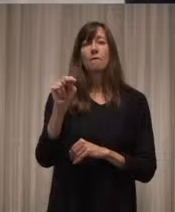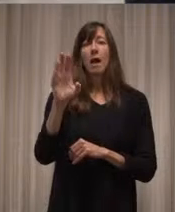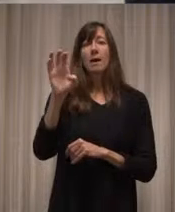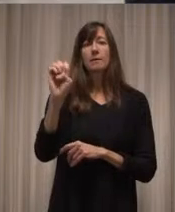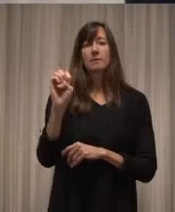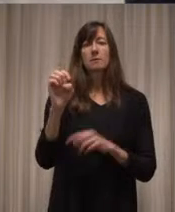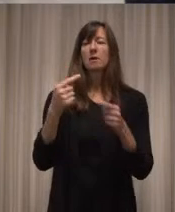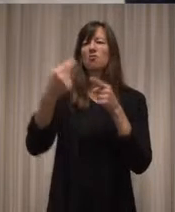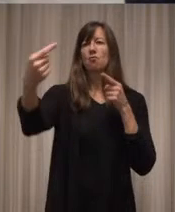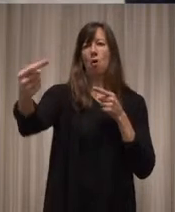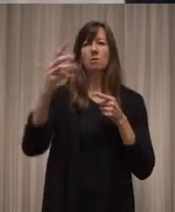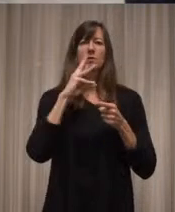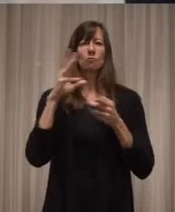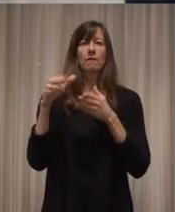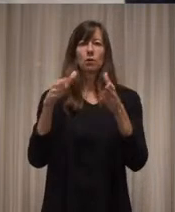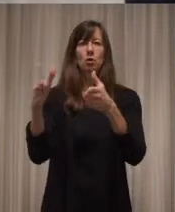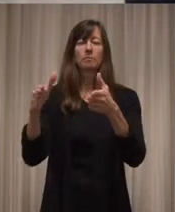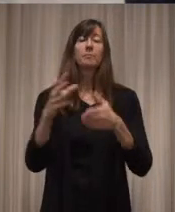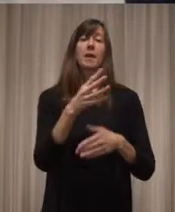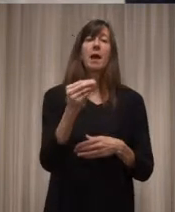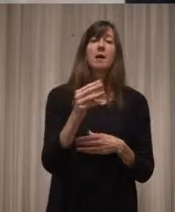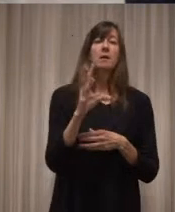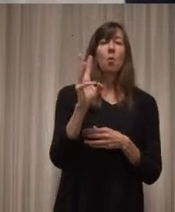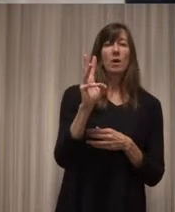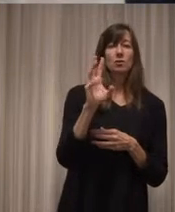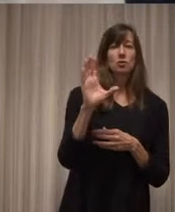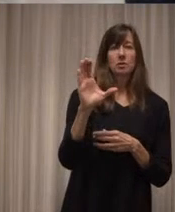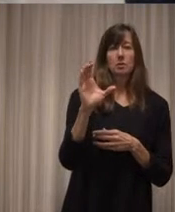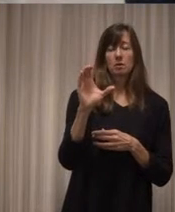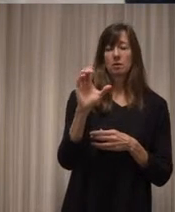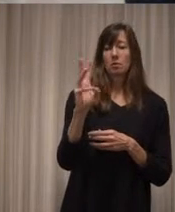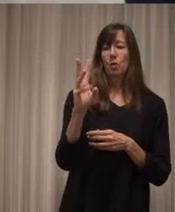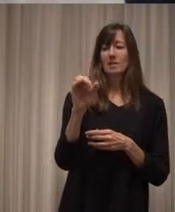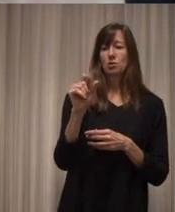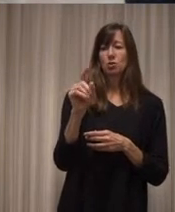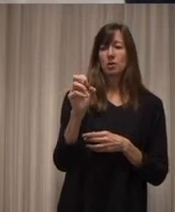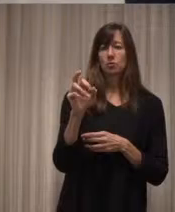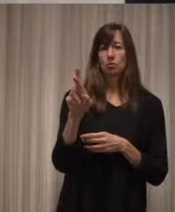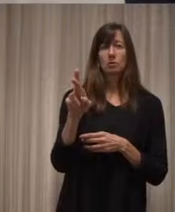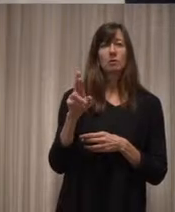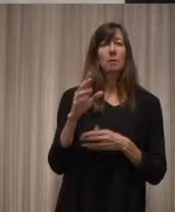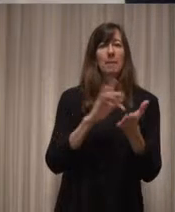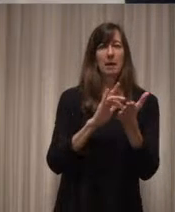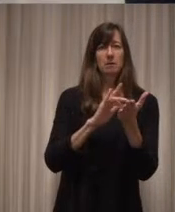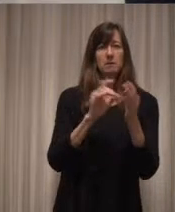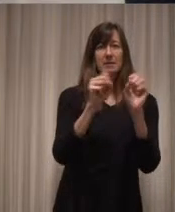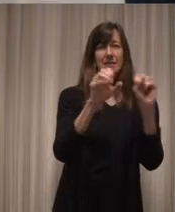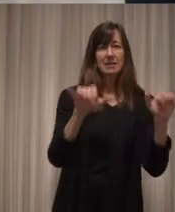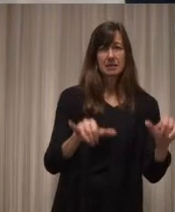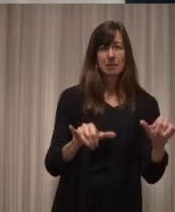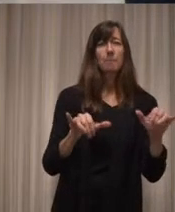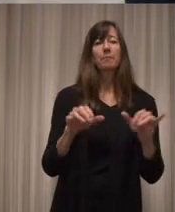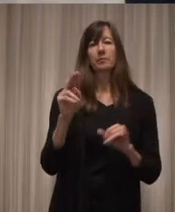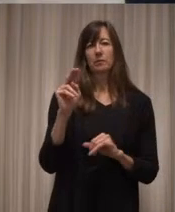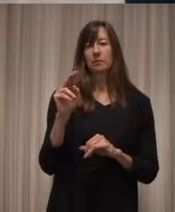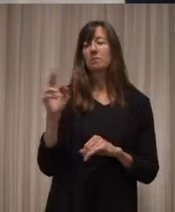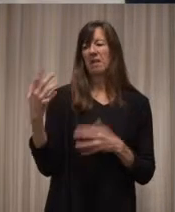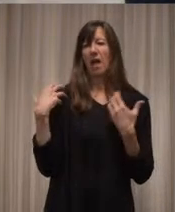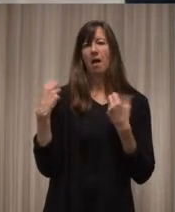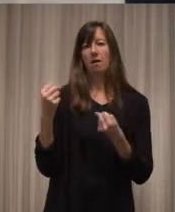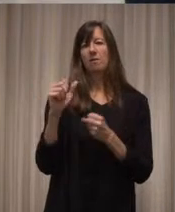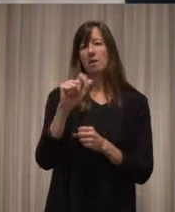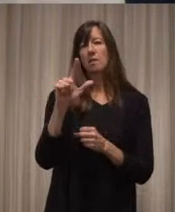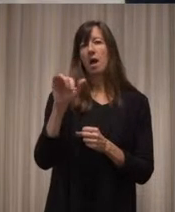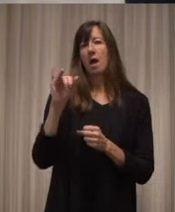as Westchester Medical System, which includes Health Alliance, both did start receiving those vaccines. They will be